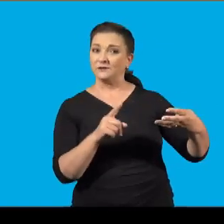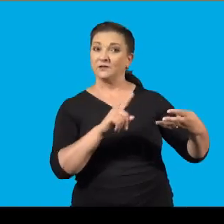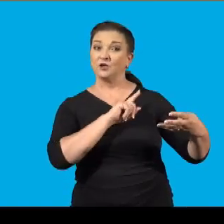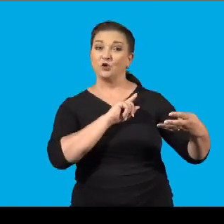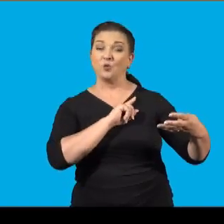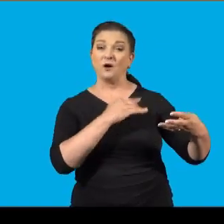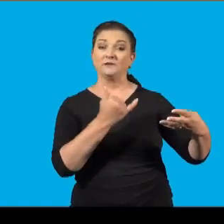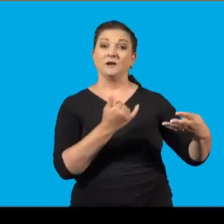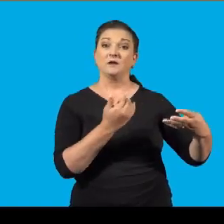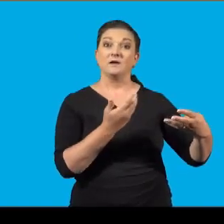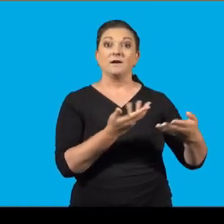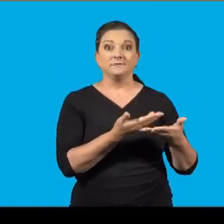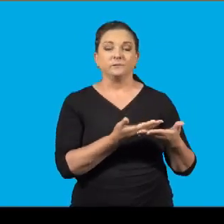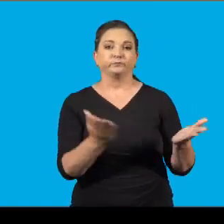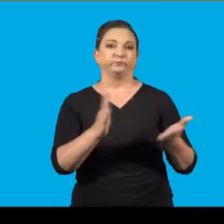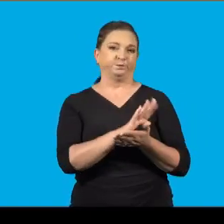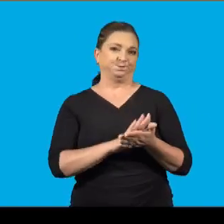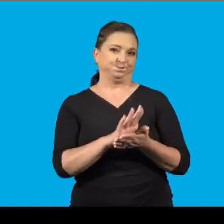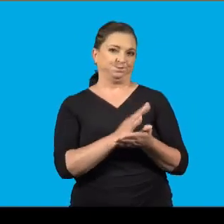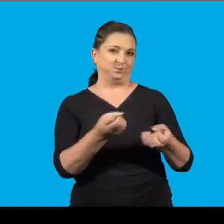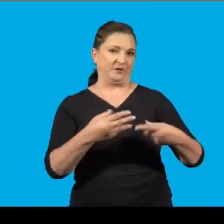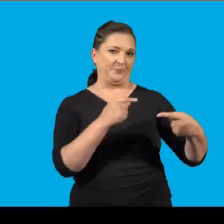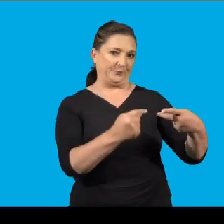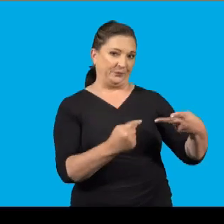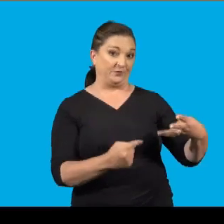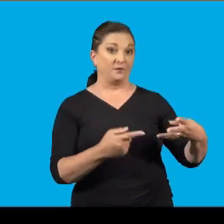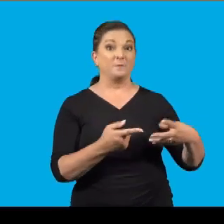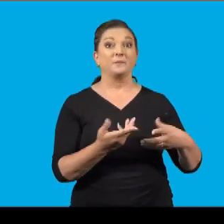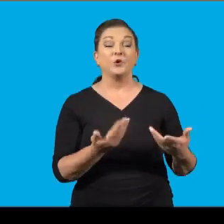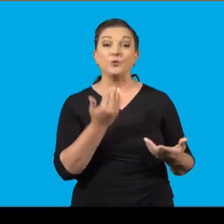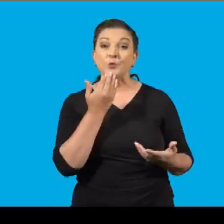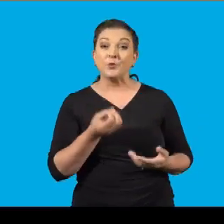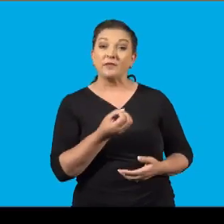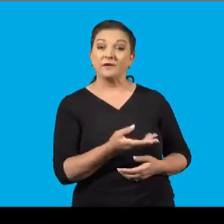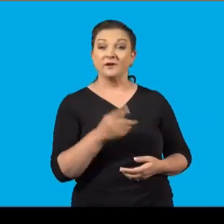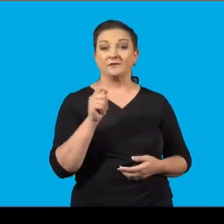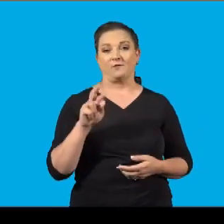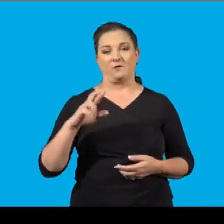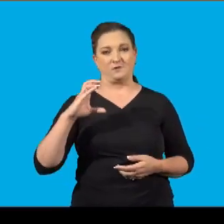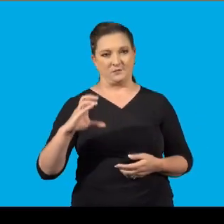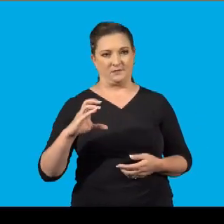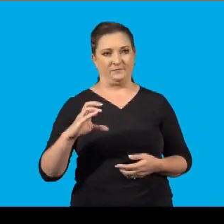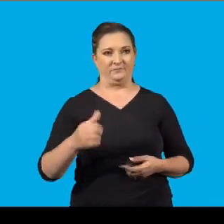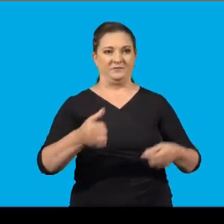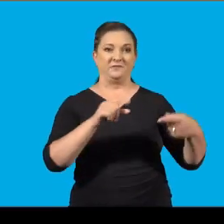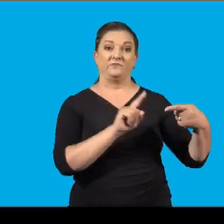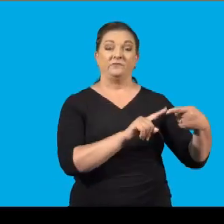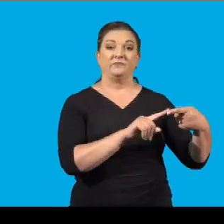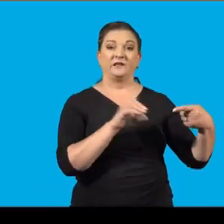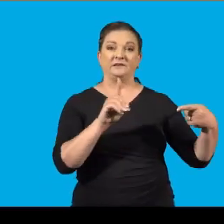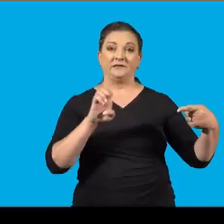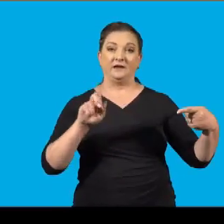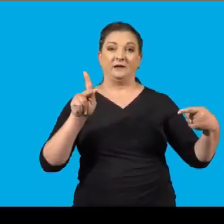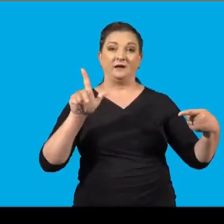following regarding the granting of general amnesty by the TRC? The first one is de Klerk, and then the next one